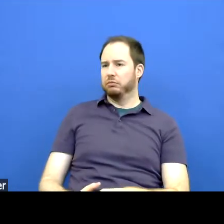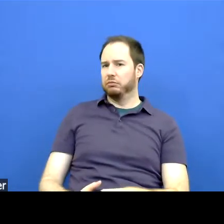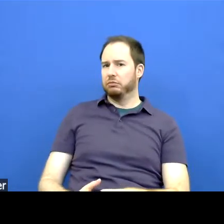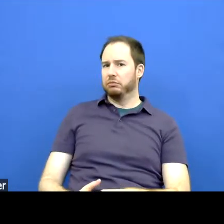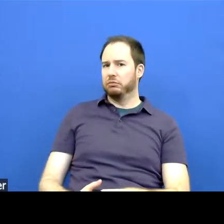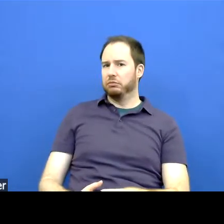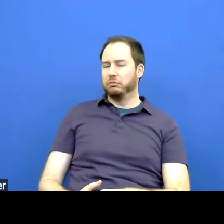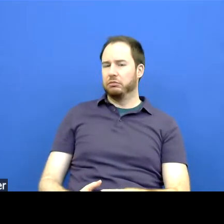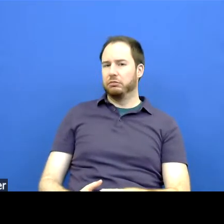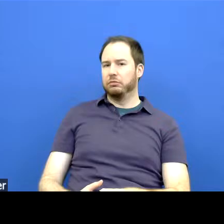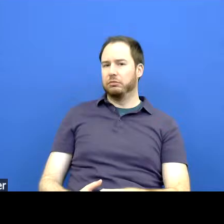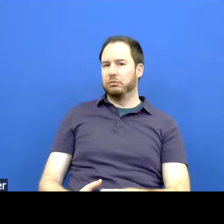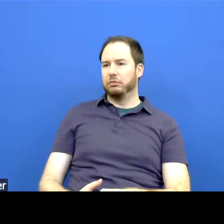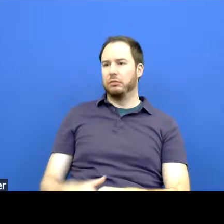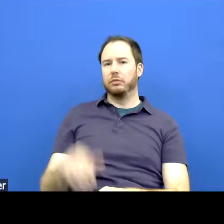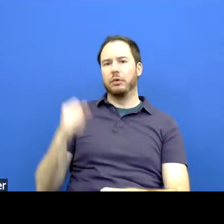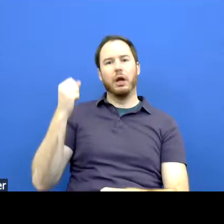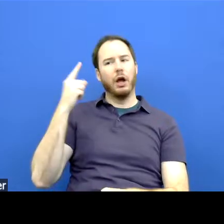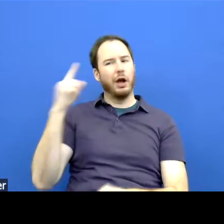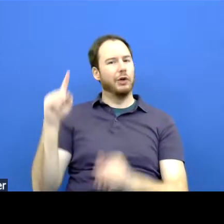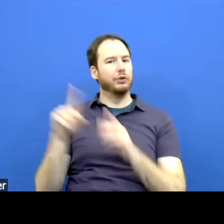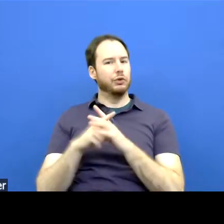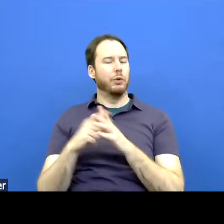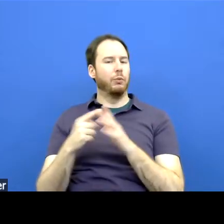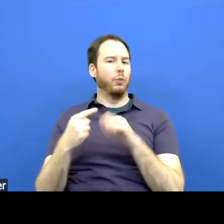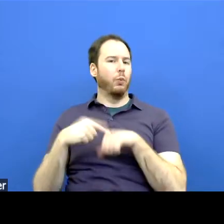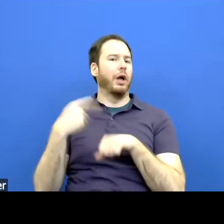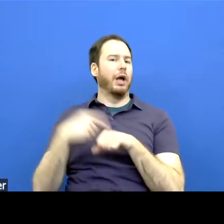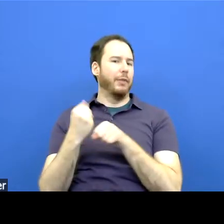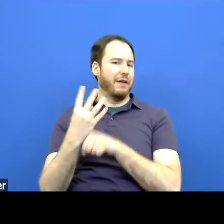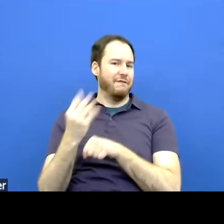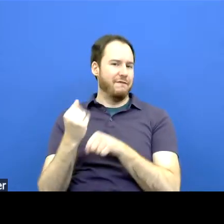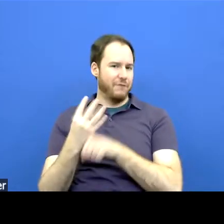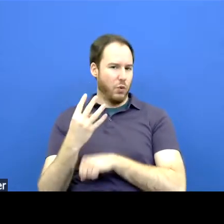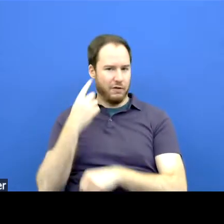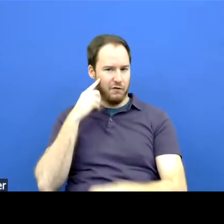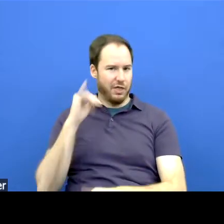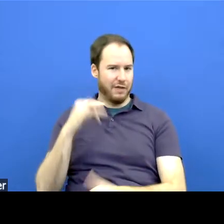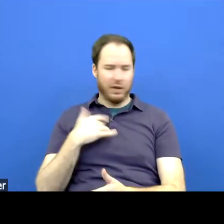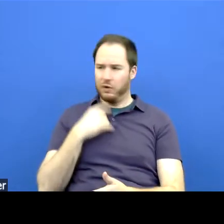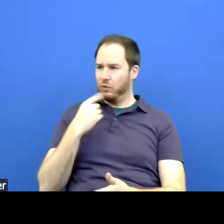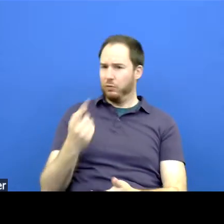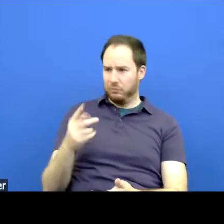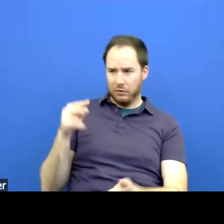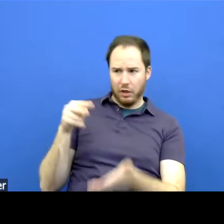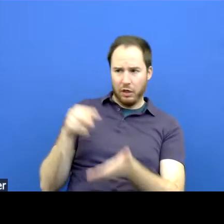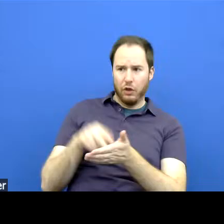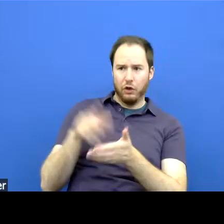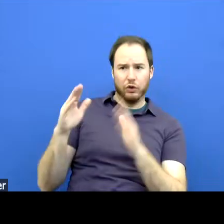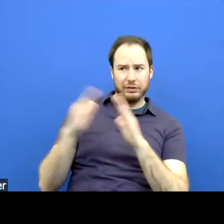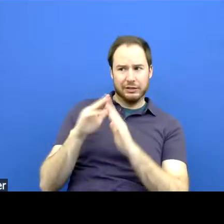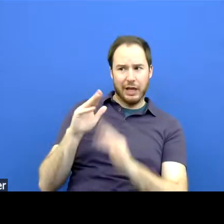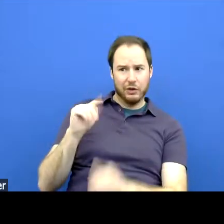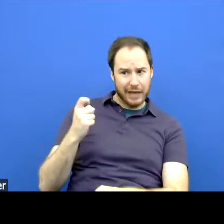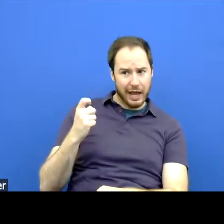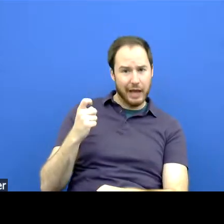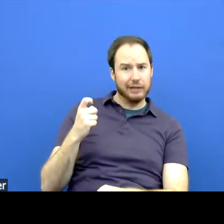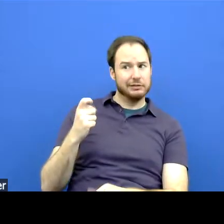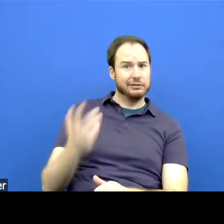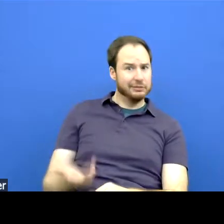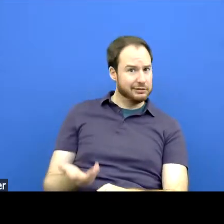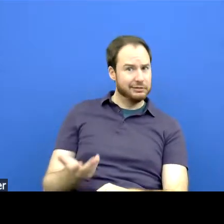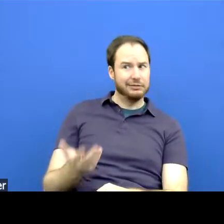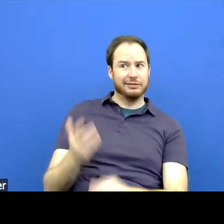the way, they came once every 4 years for this particular thing. I said, well, look at your town taxes. The town